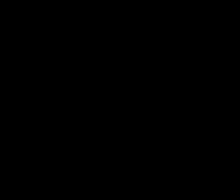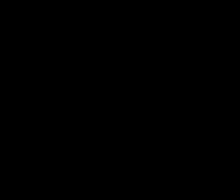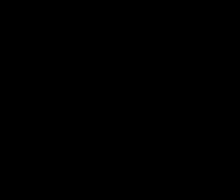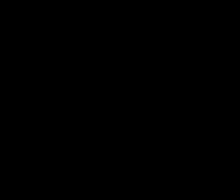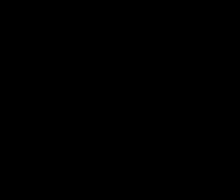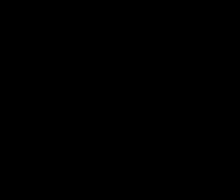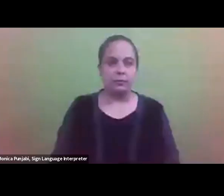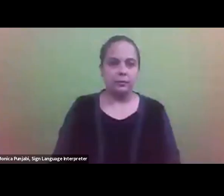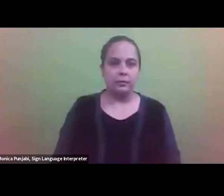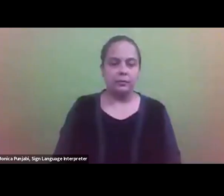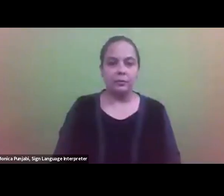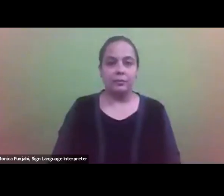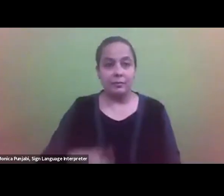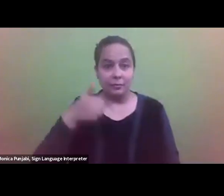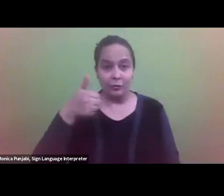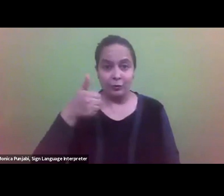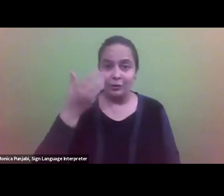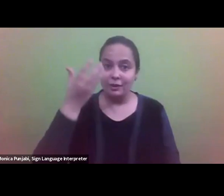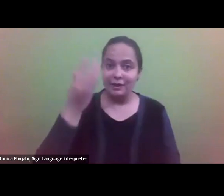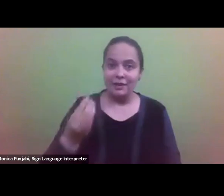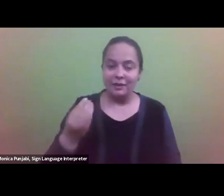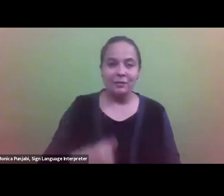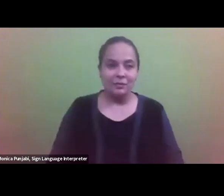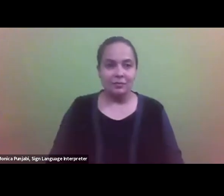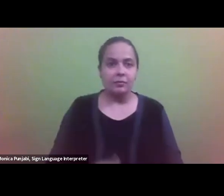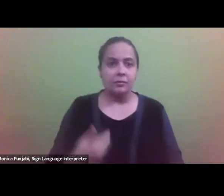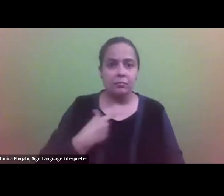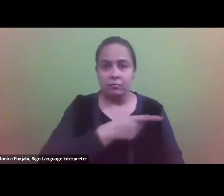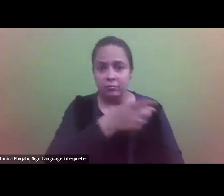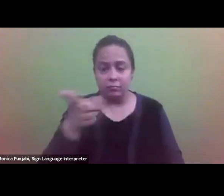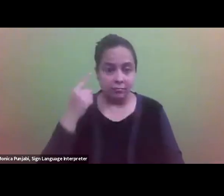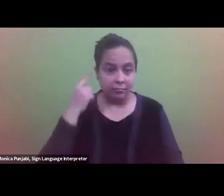Good evening. I hope I'm being heard out there